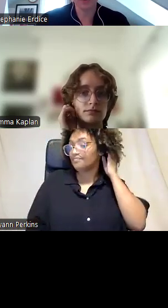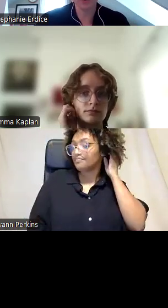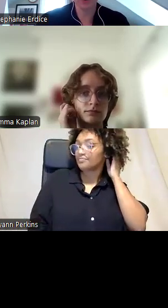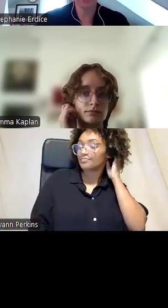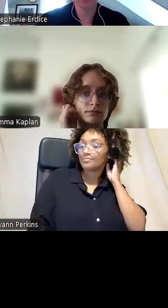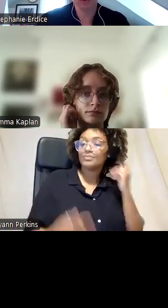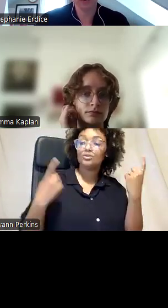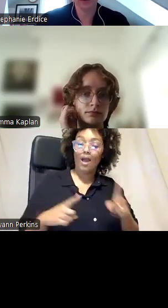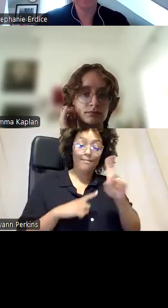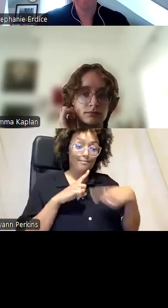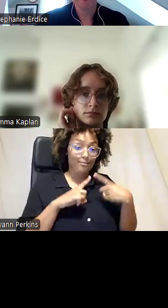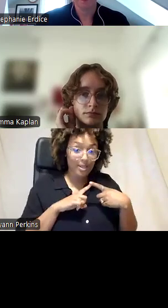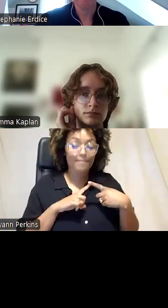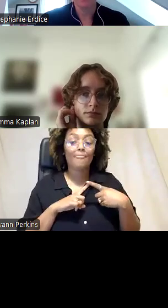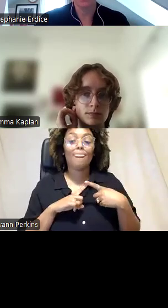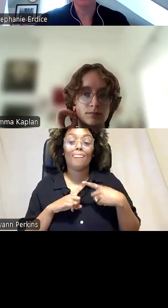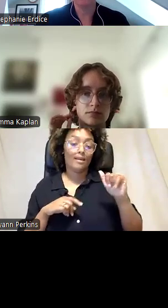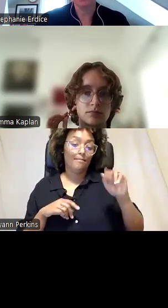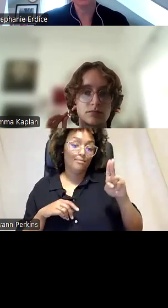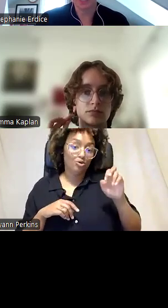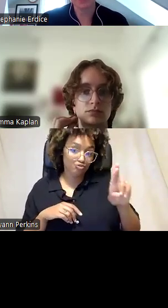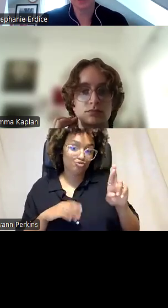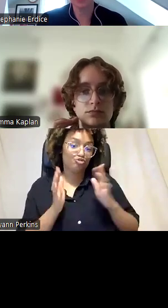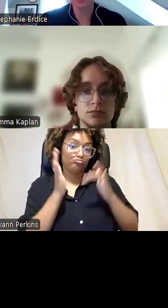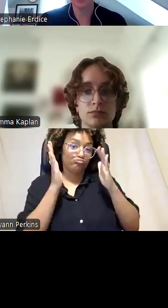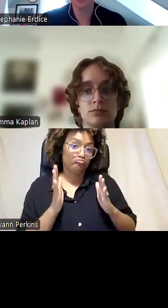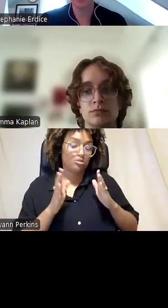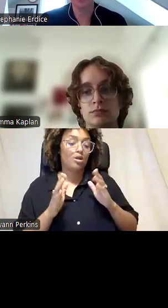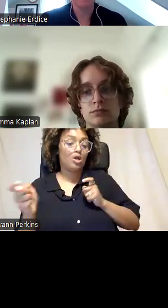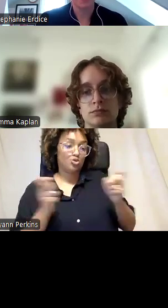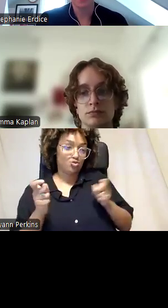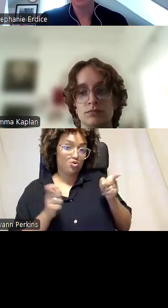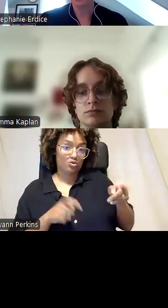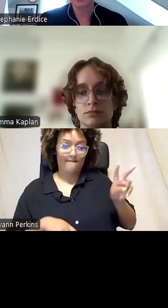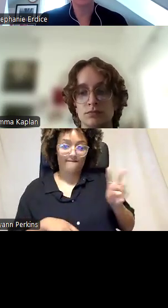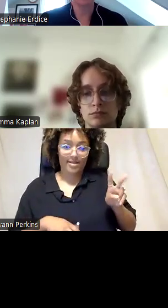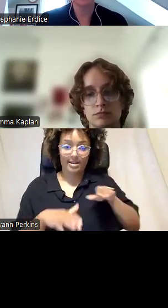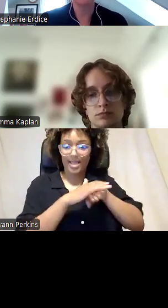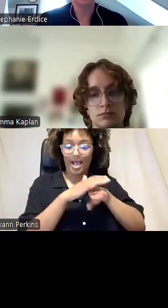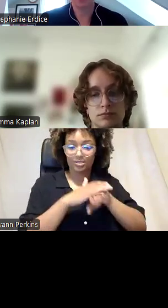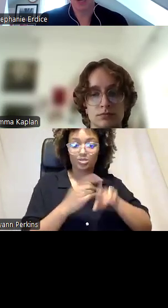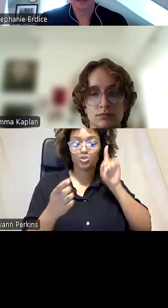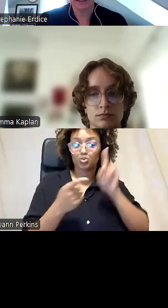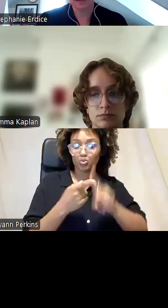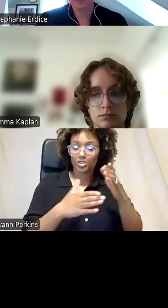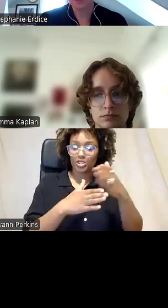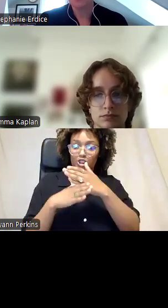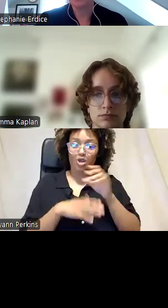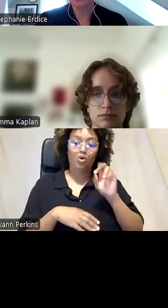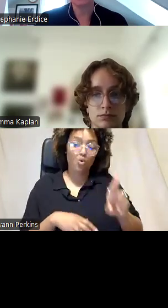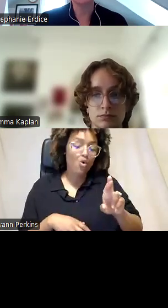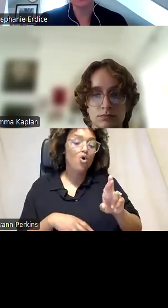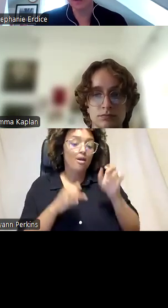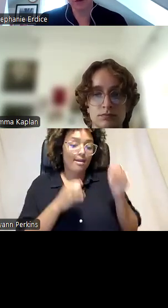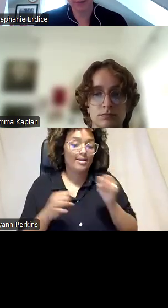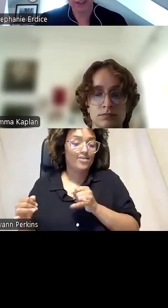an abuser controls their victim's access to shared or individual assets.